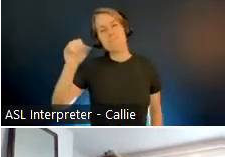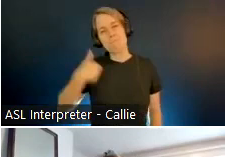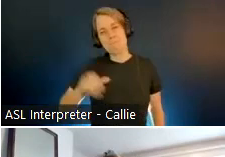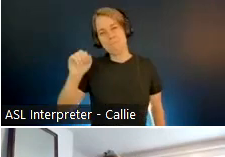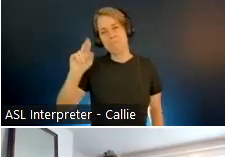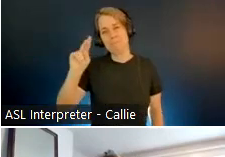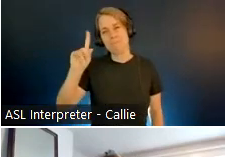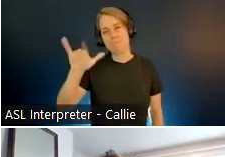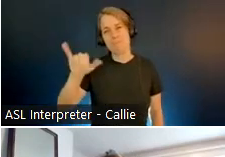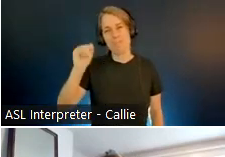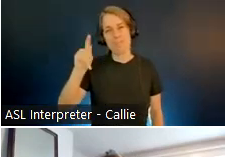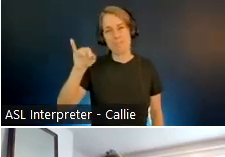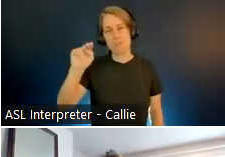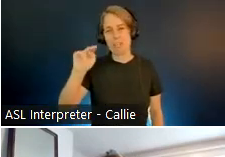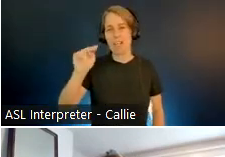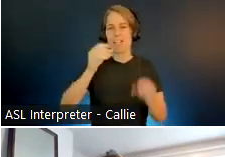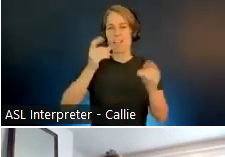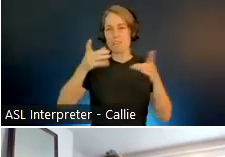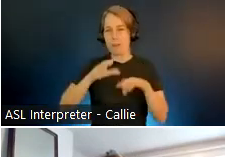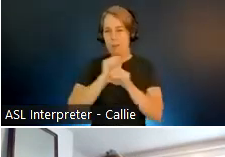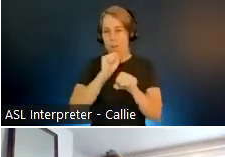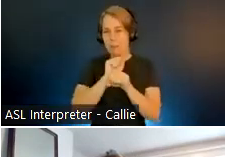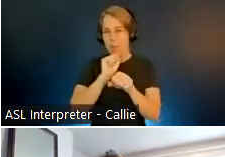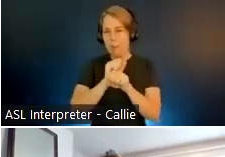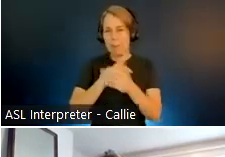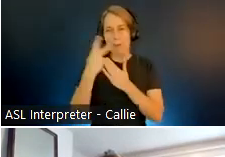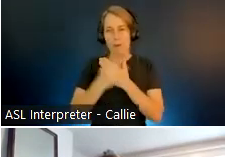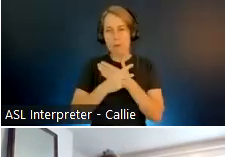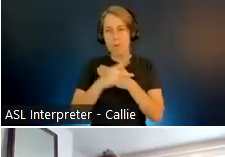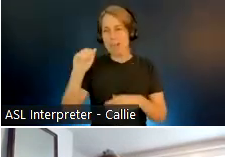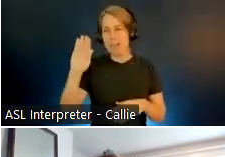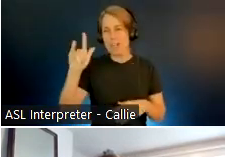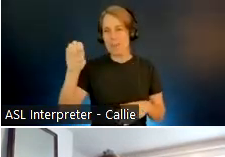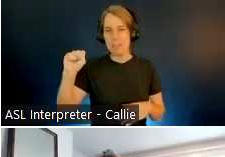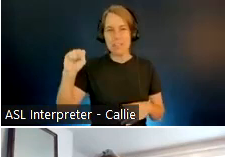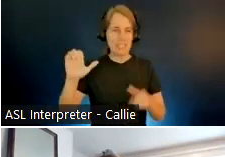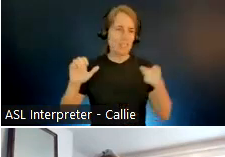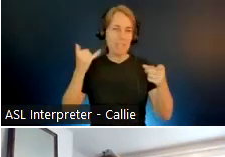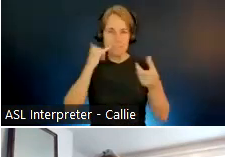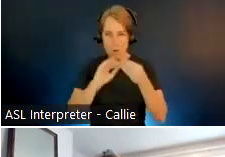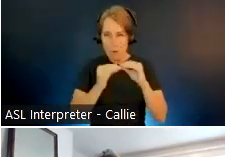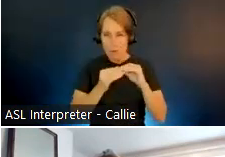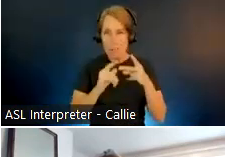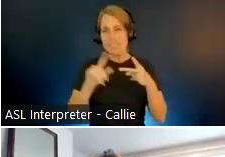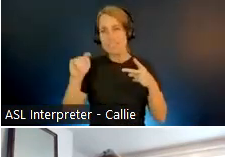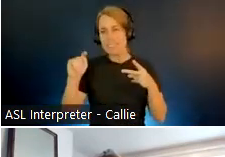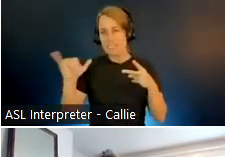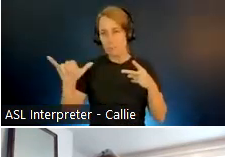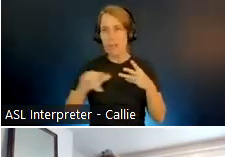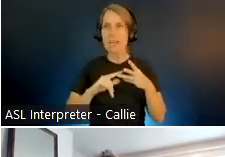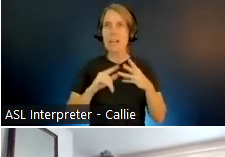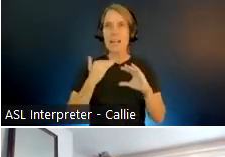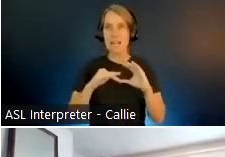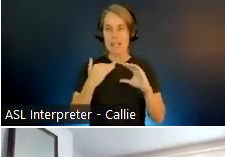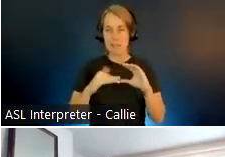Director of Employment Programs at ABLE, South Carolina. We have a phone number, TTY, and then email